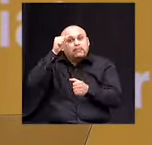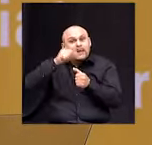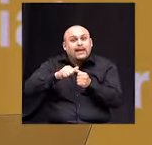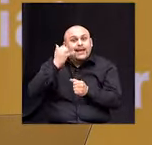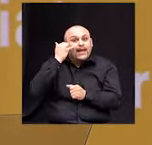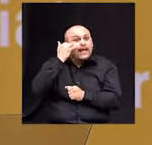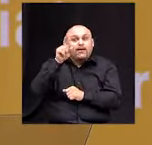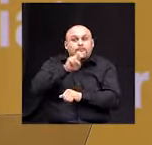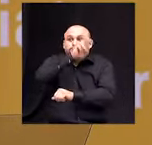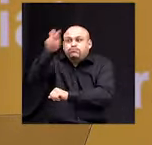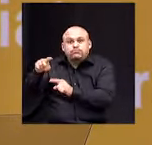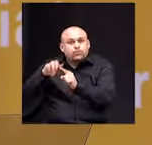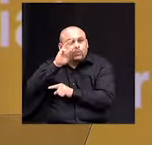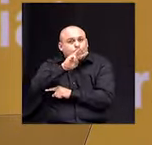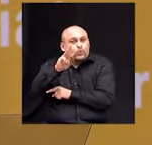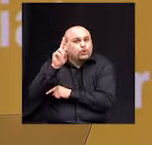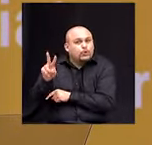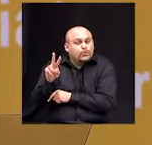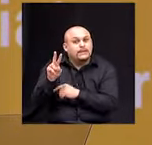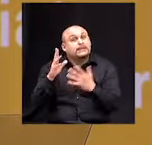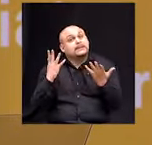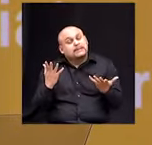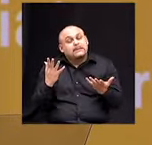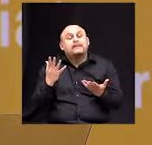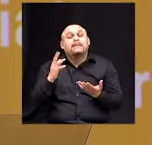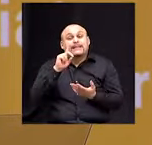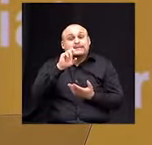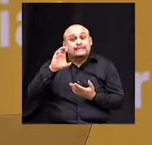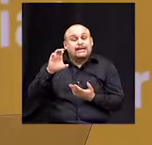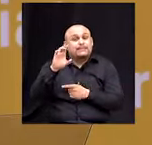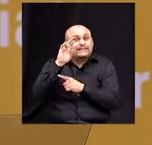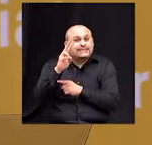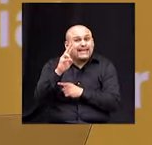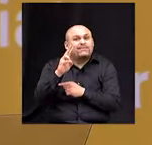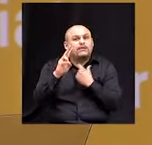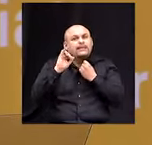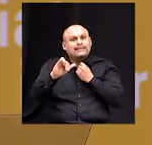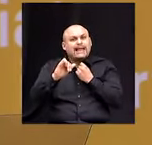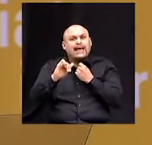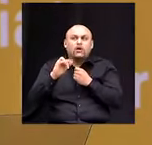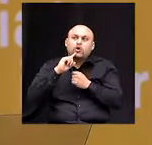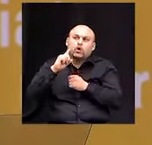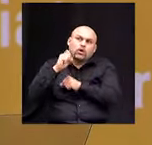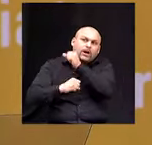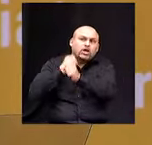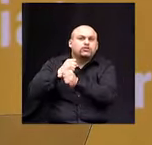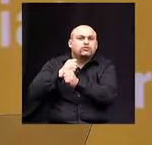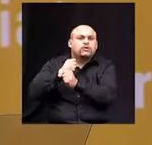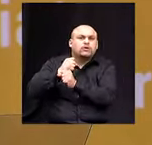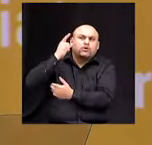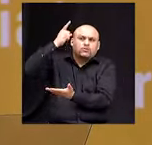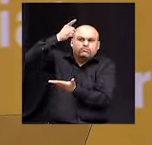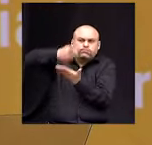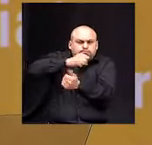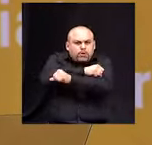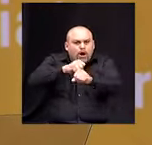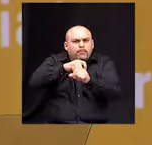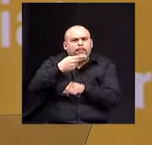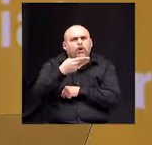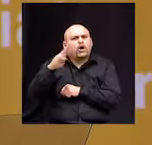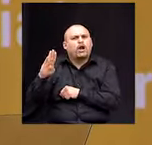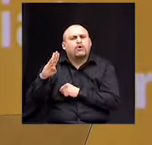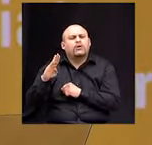World War II, right? And on December 7th is the anniversary of the bombing of Pearl Harbor. I